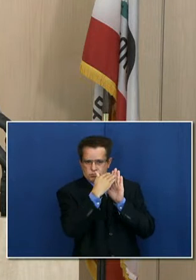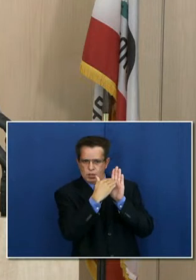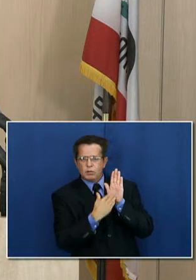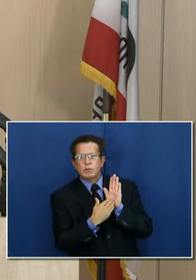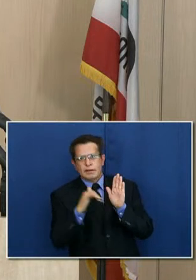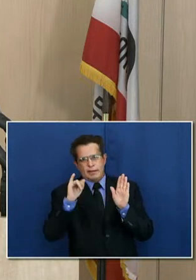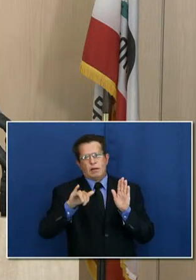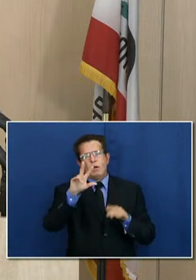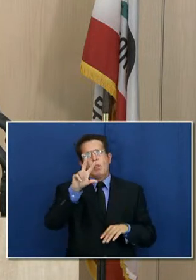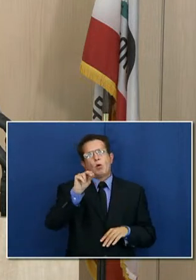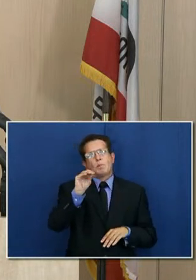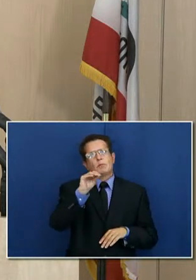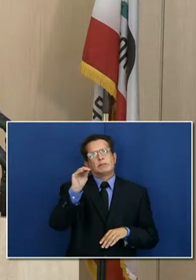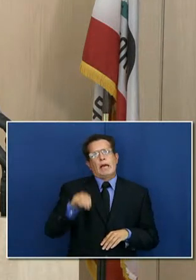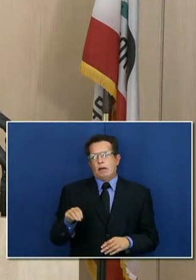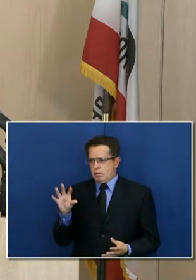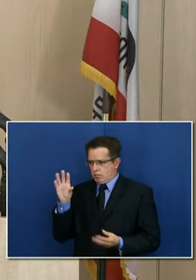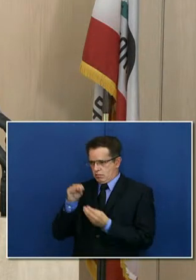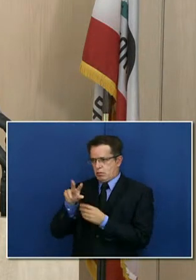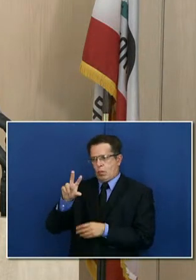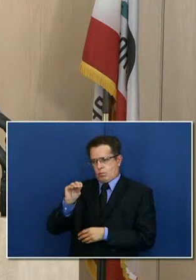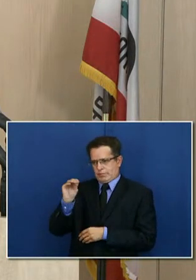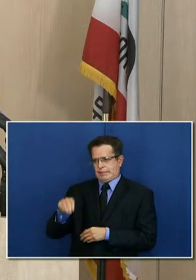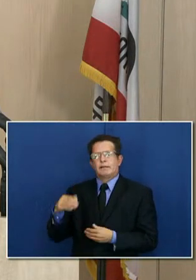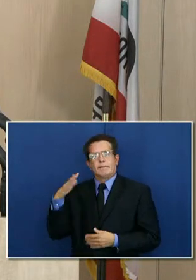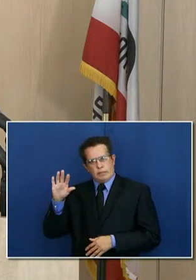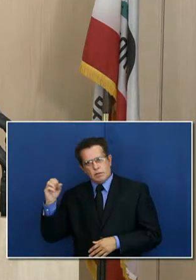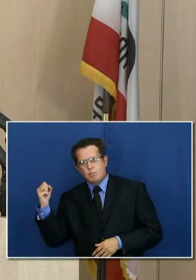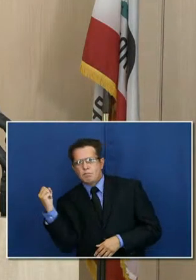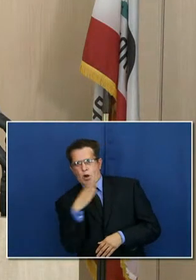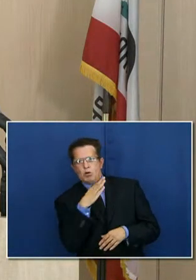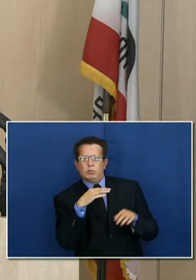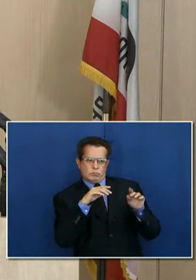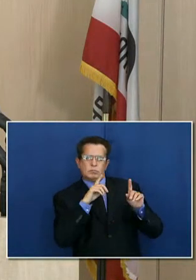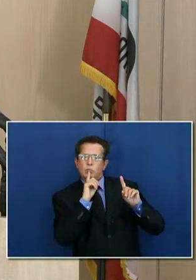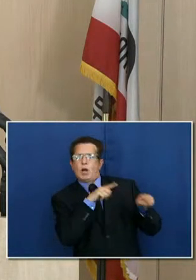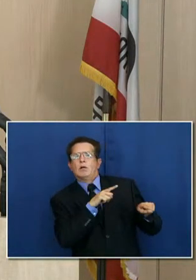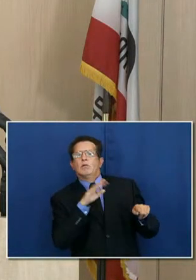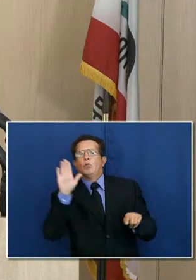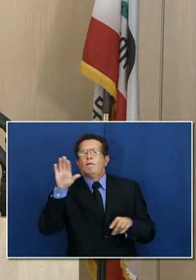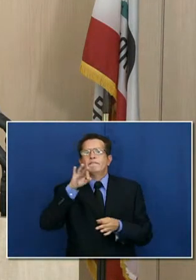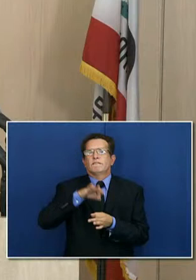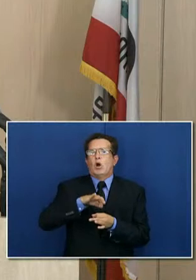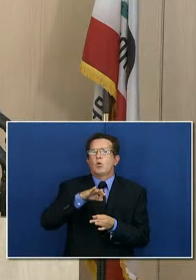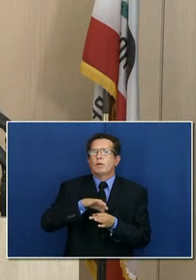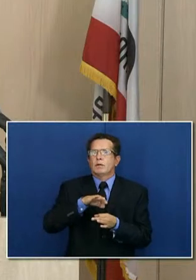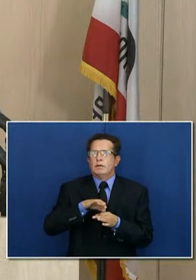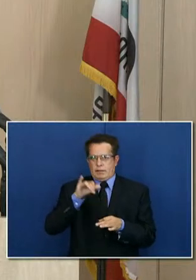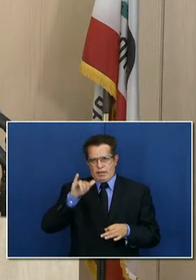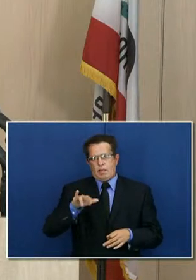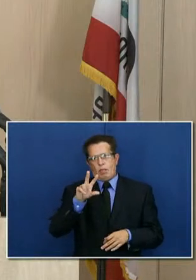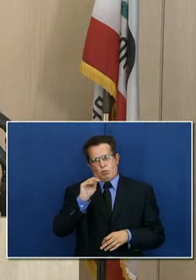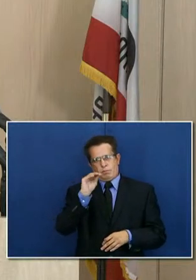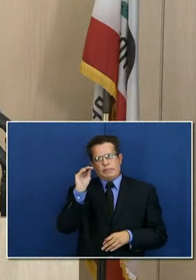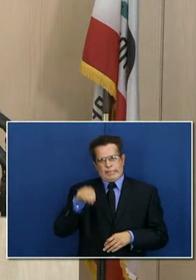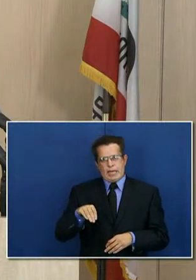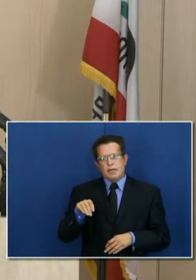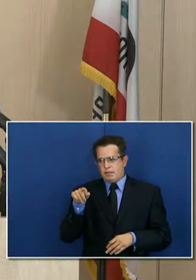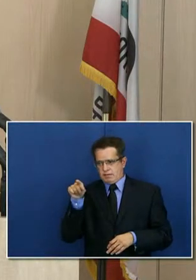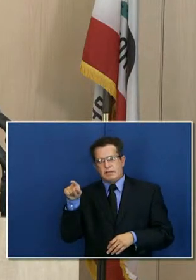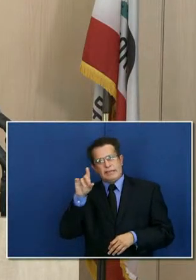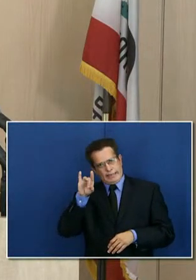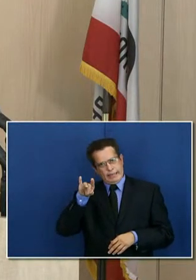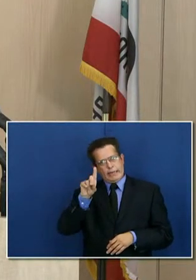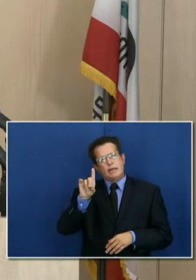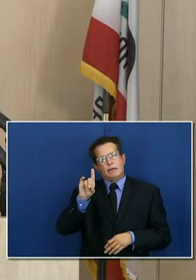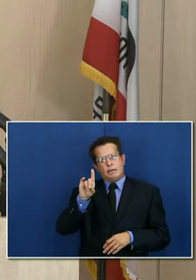is 30% of all registered voters have already turned in their votes to our office. But that 30% also recognizes is